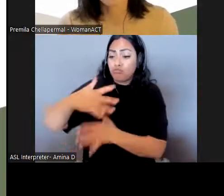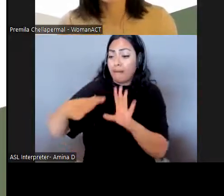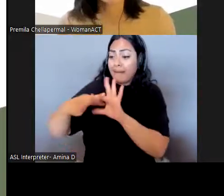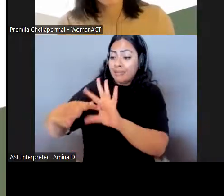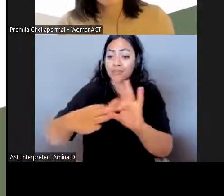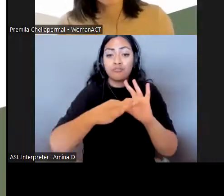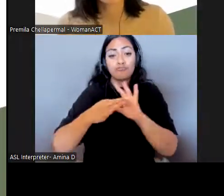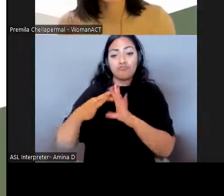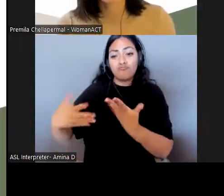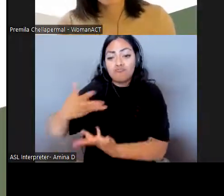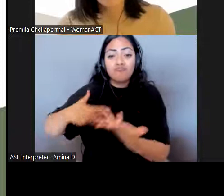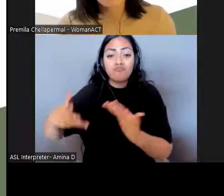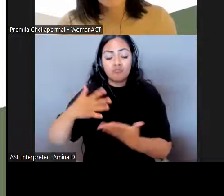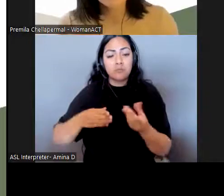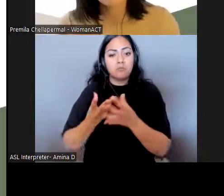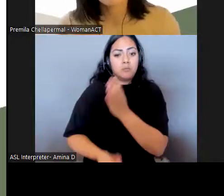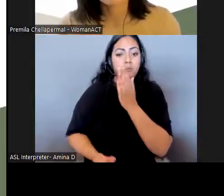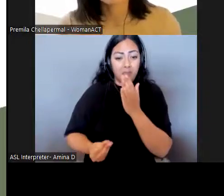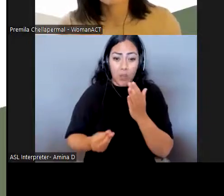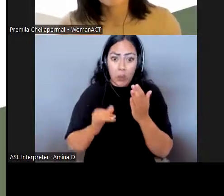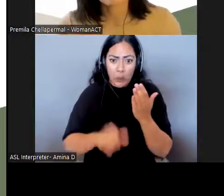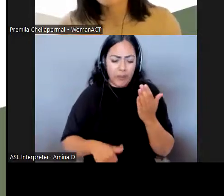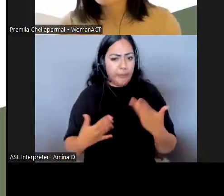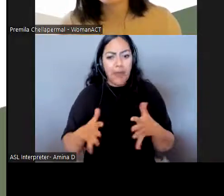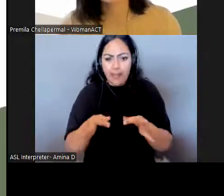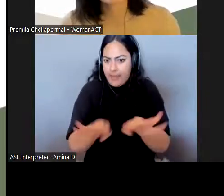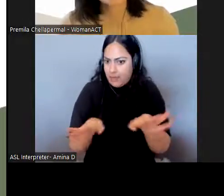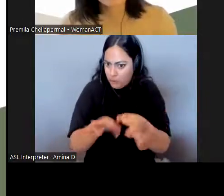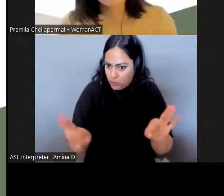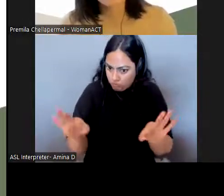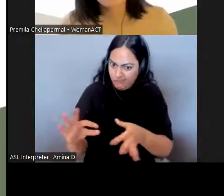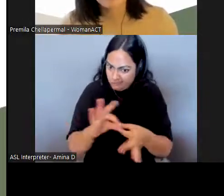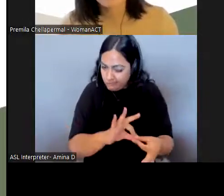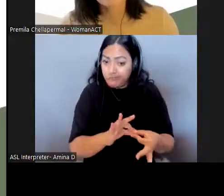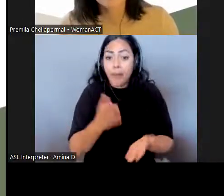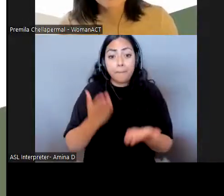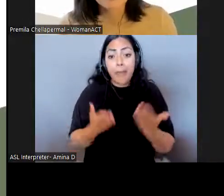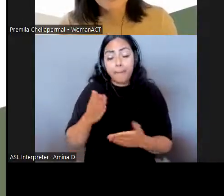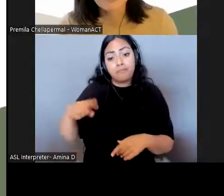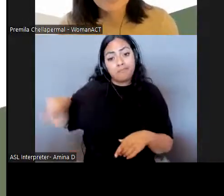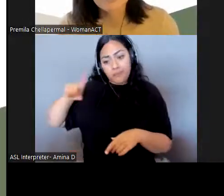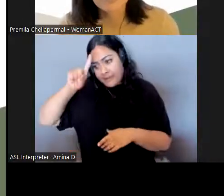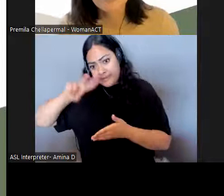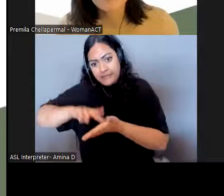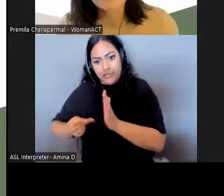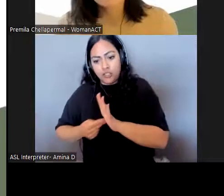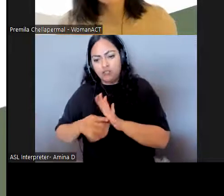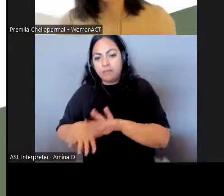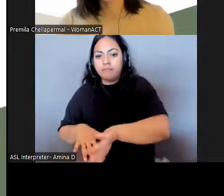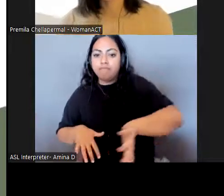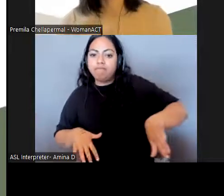a practical consideration because of the language. It might be intentional because of isolation tactics by the